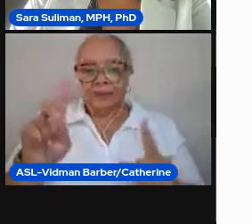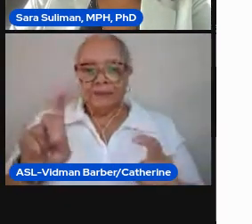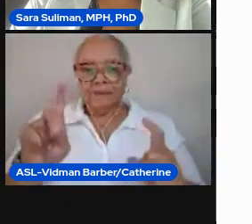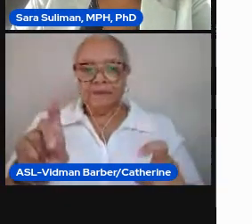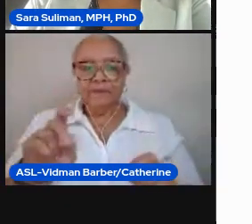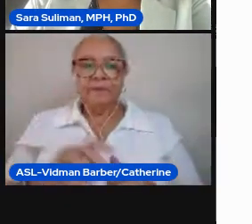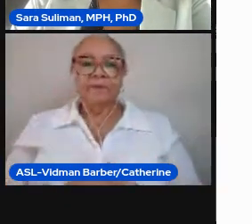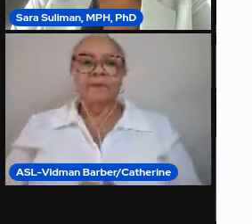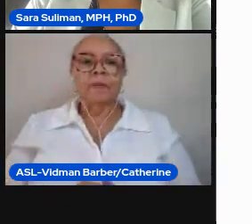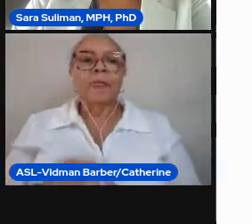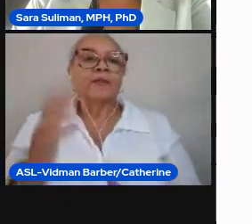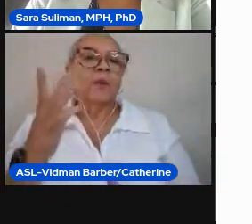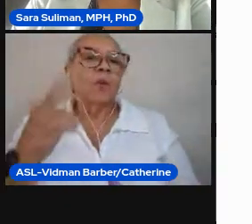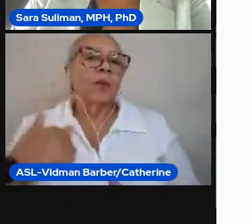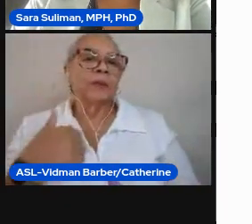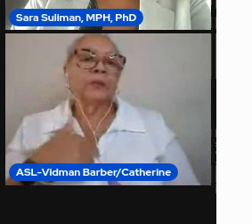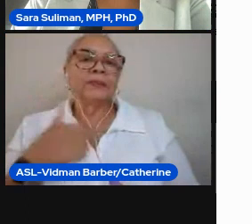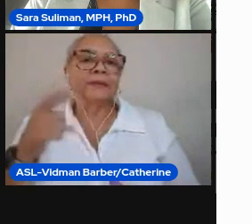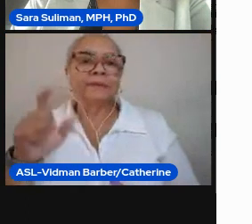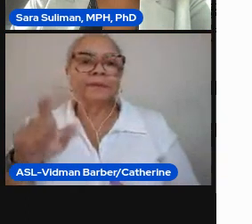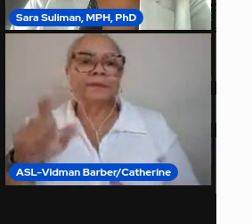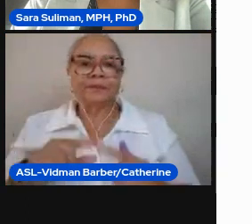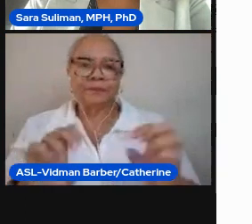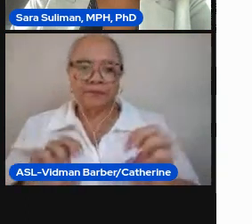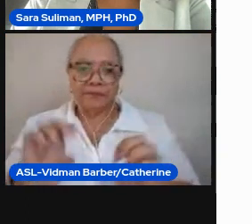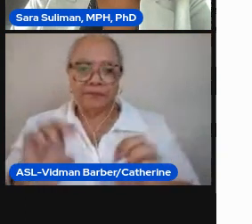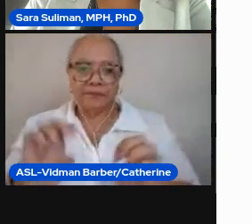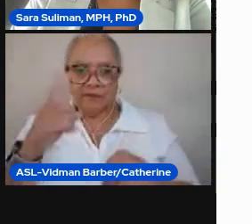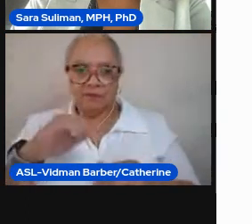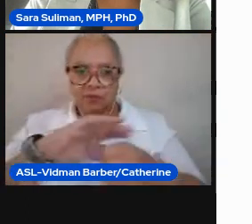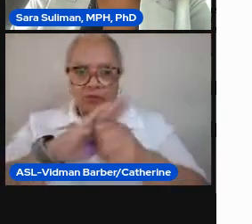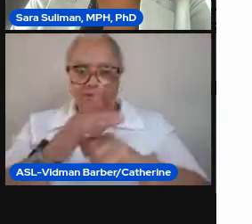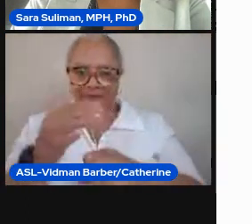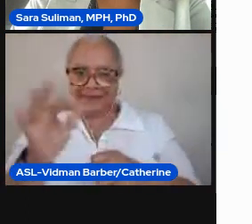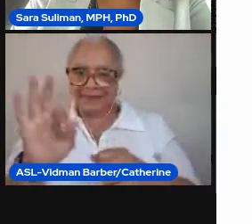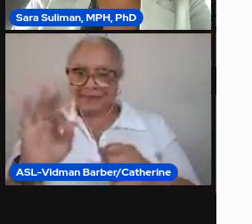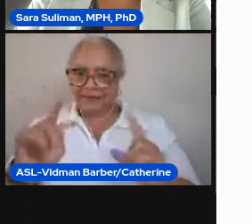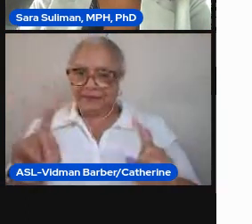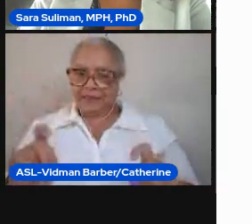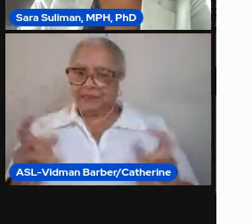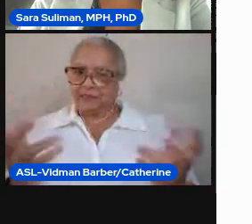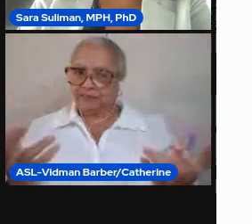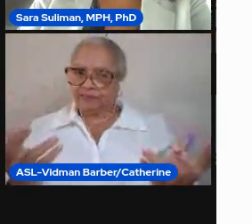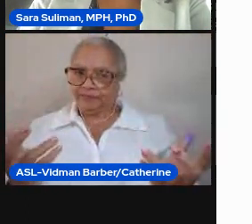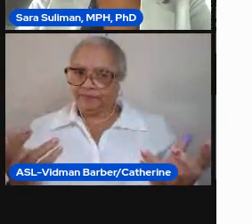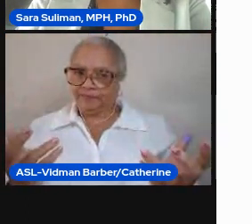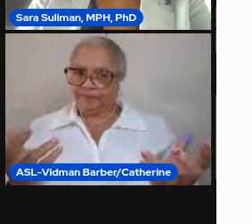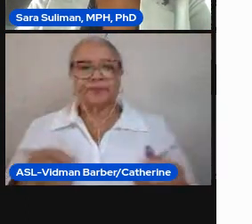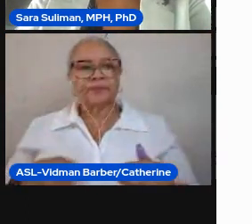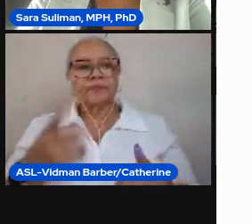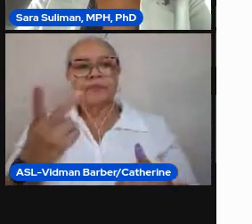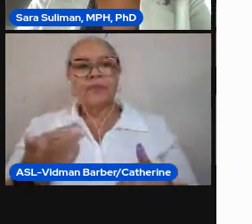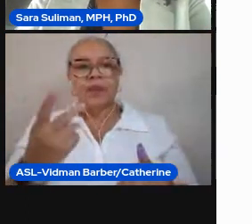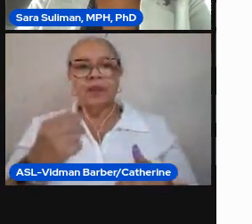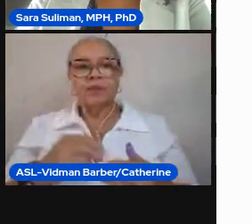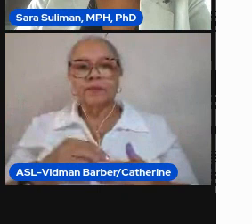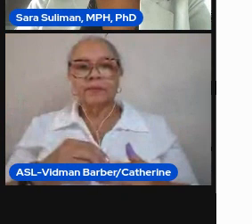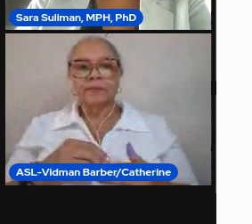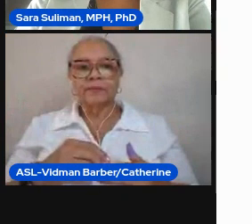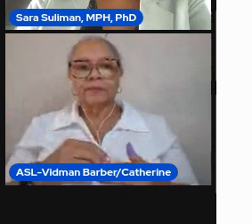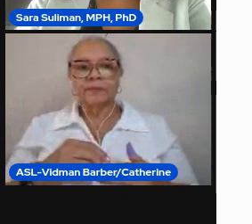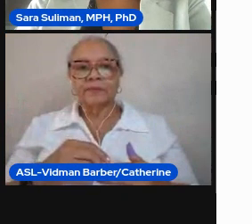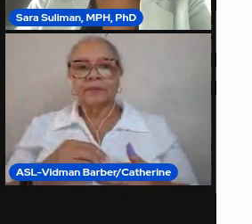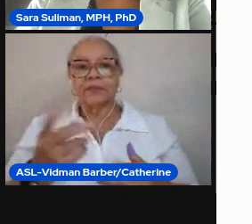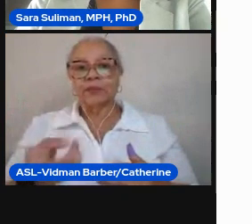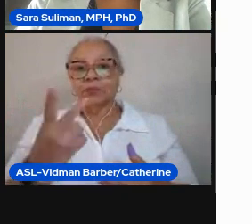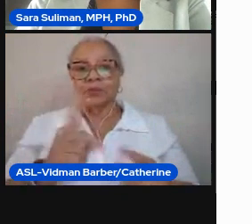So why did we need evaluations for COVID-19 tests? So there were two seminal